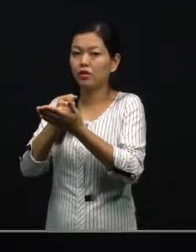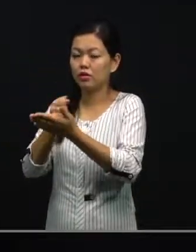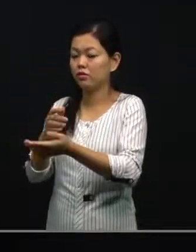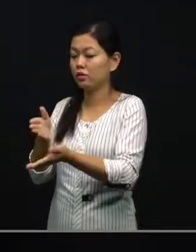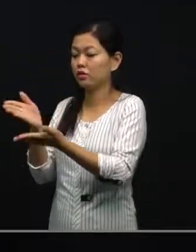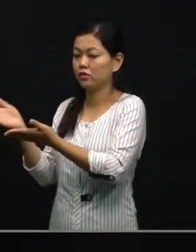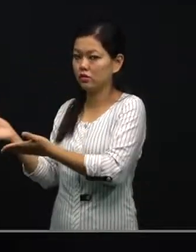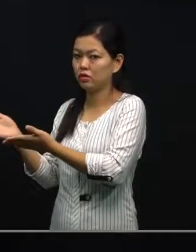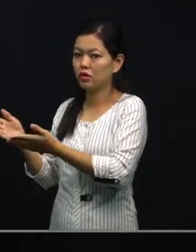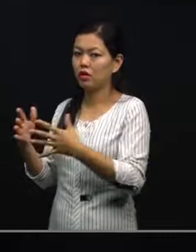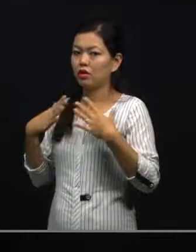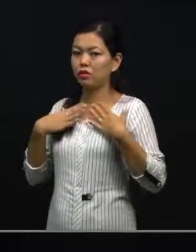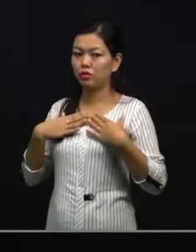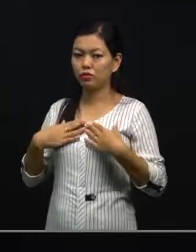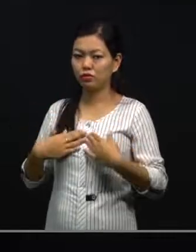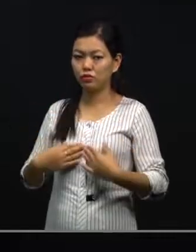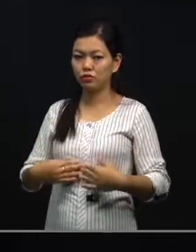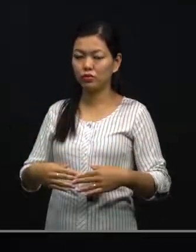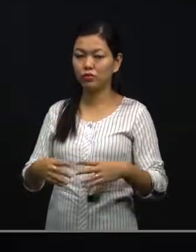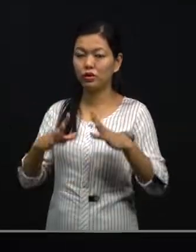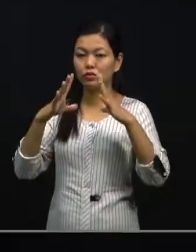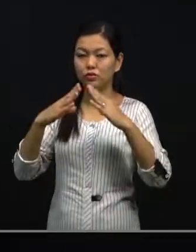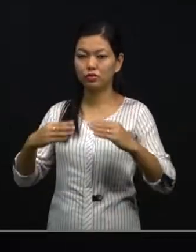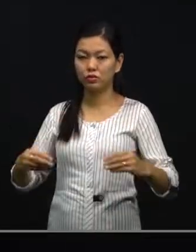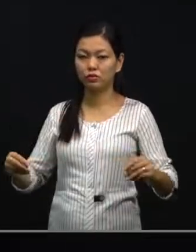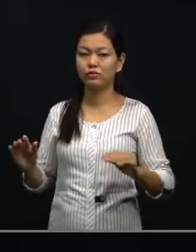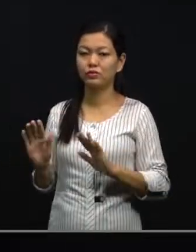later on in the story. So she can be